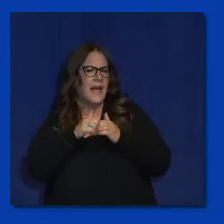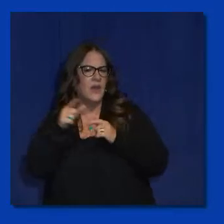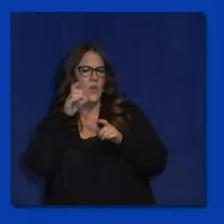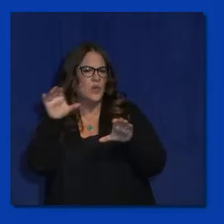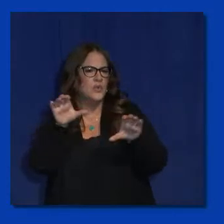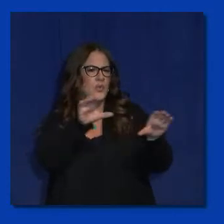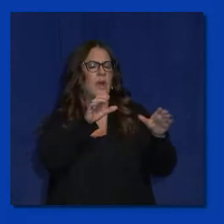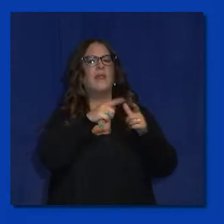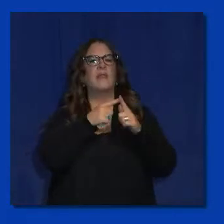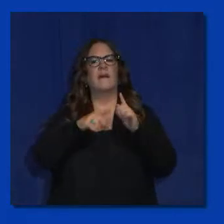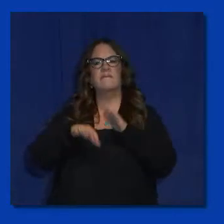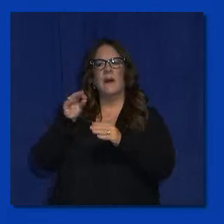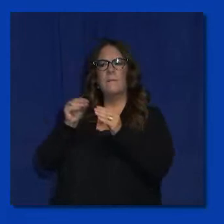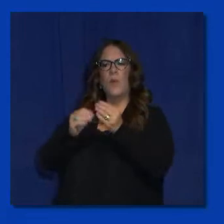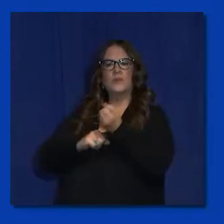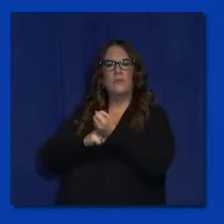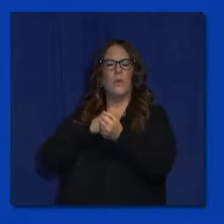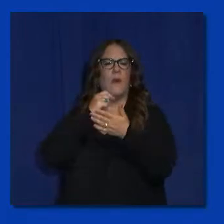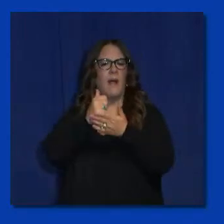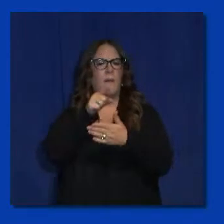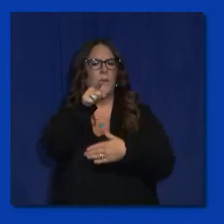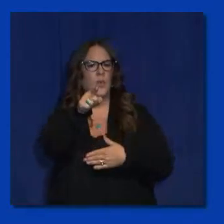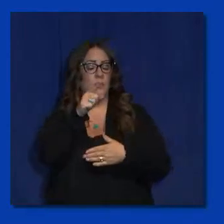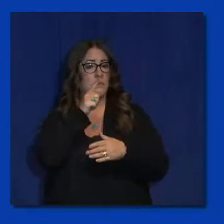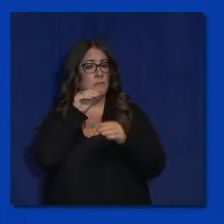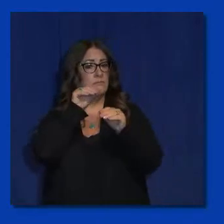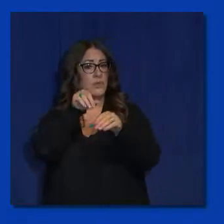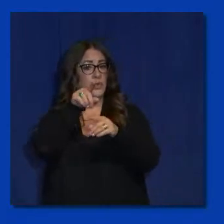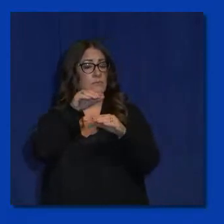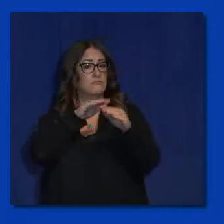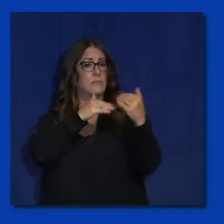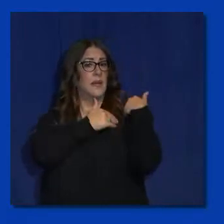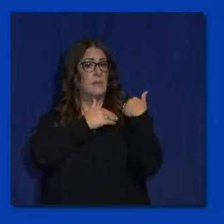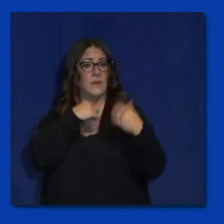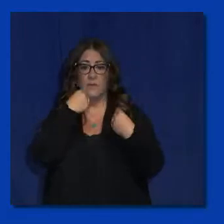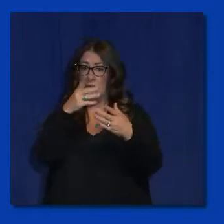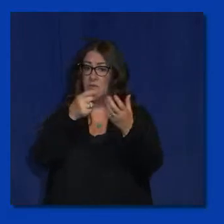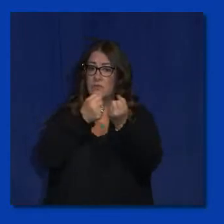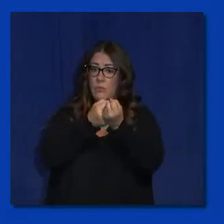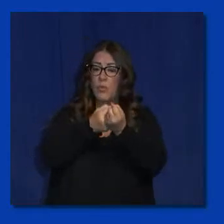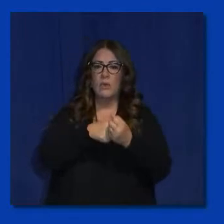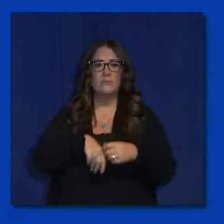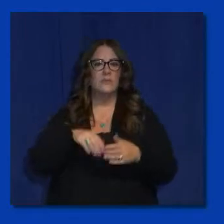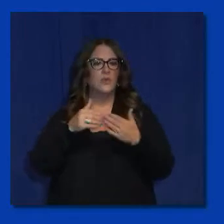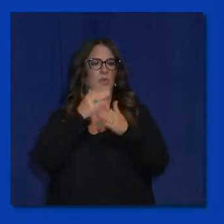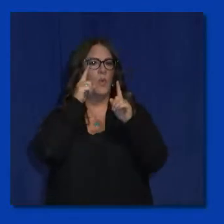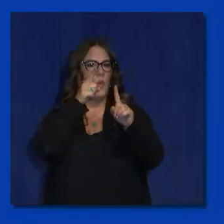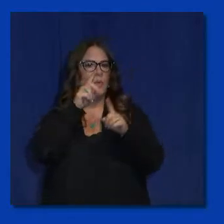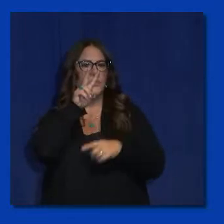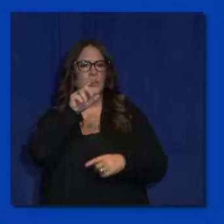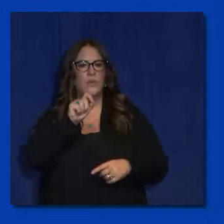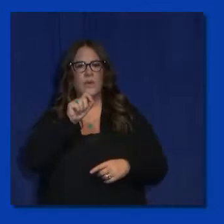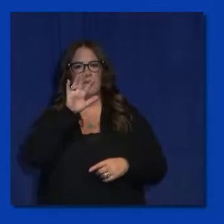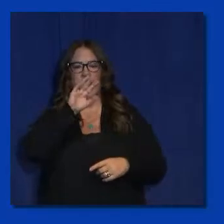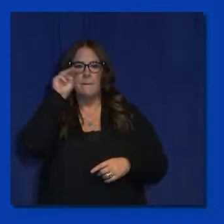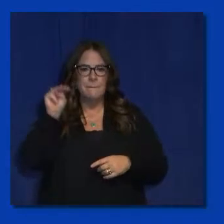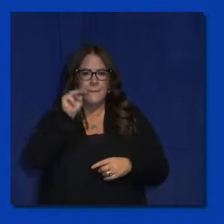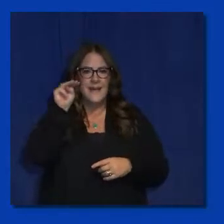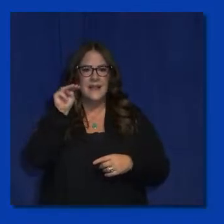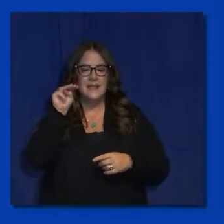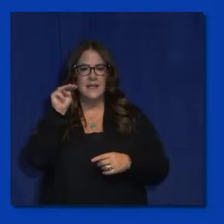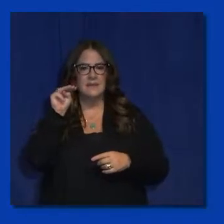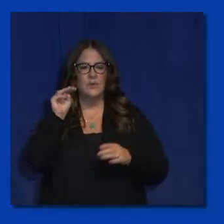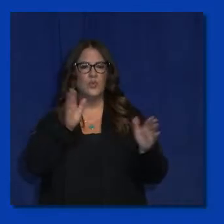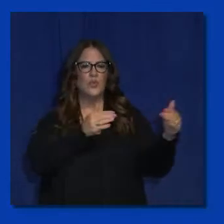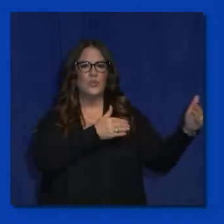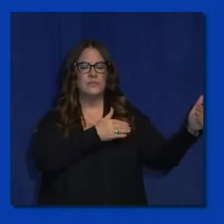supports than ever to help you. We're going to hold you accountable as we provide those supports. The new goal is 2.5 million units, which is higher than it's